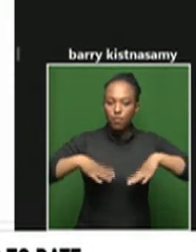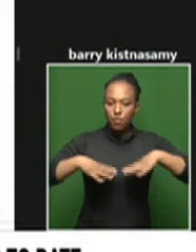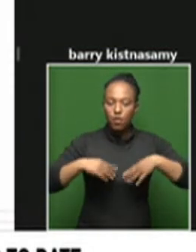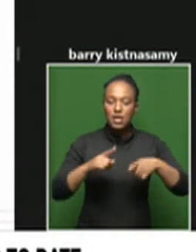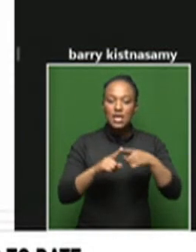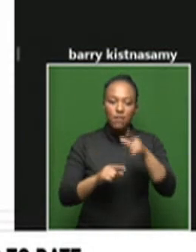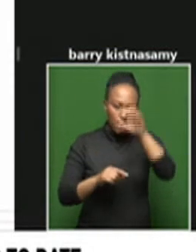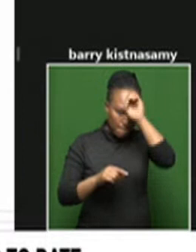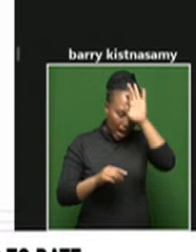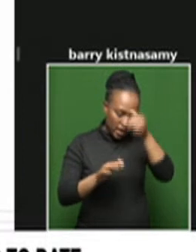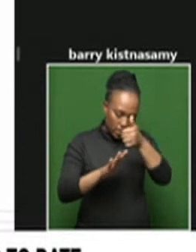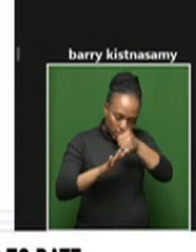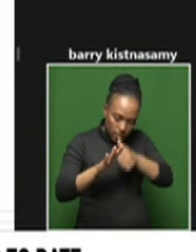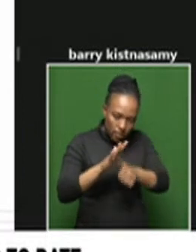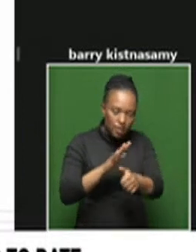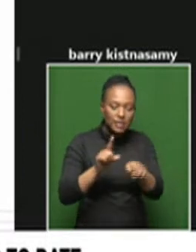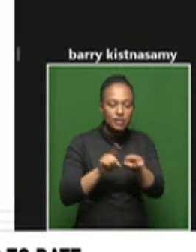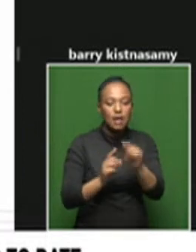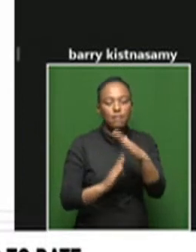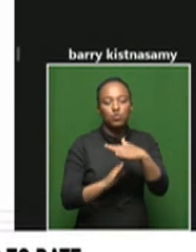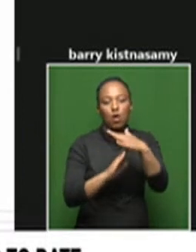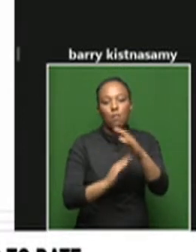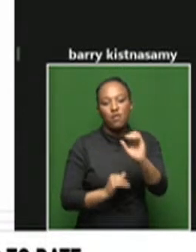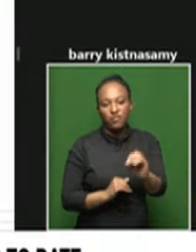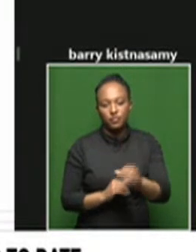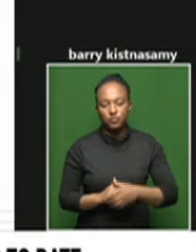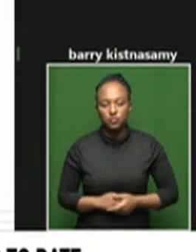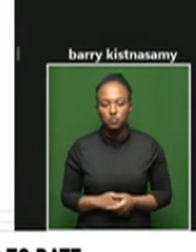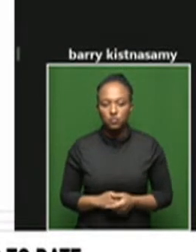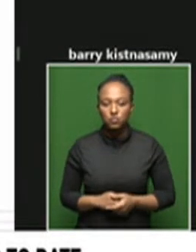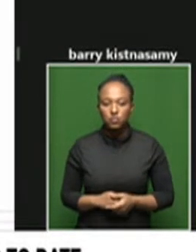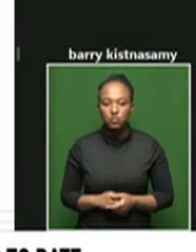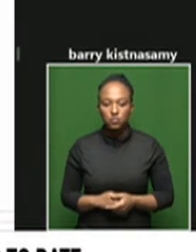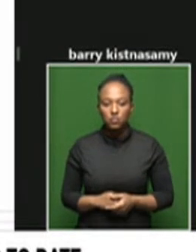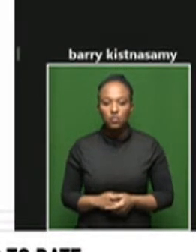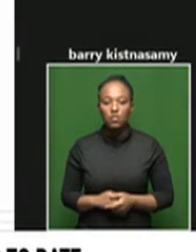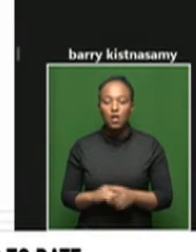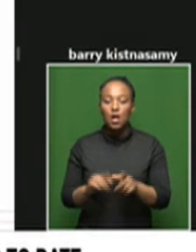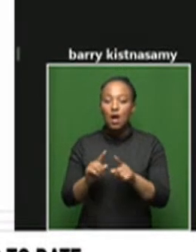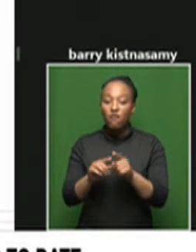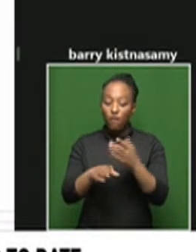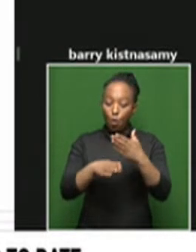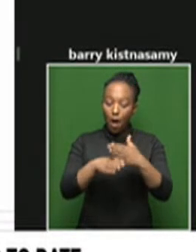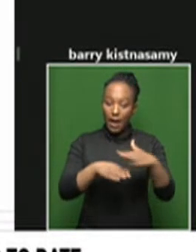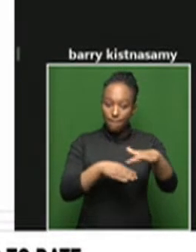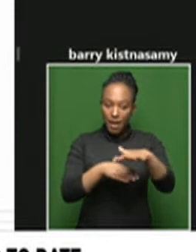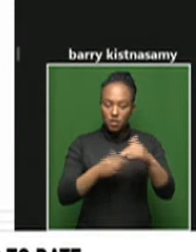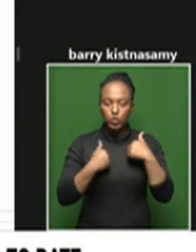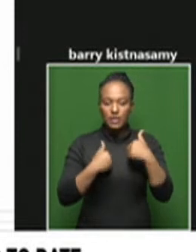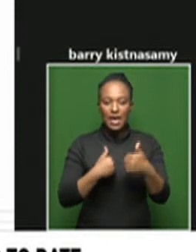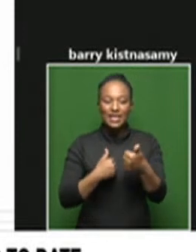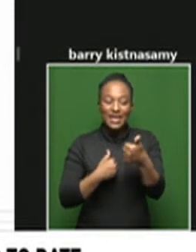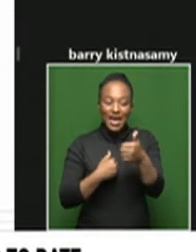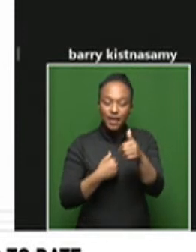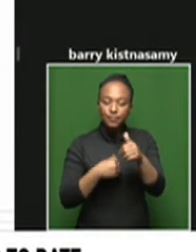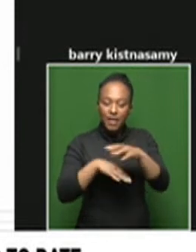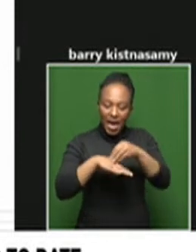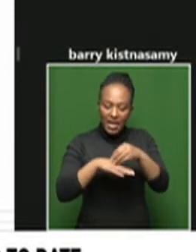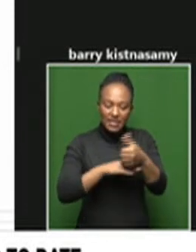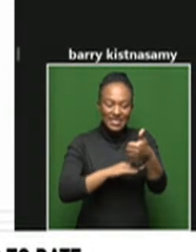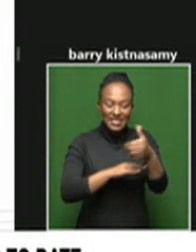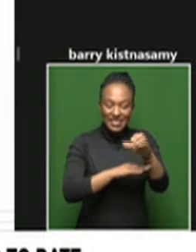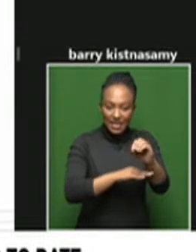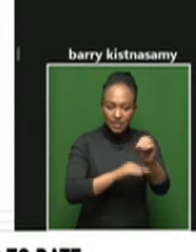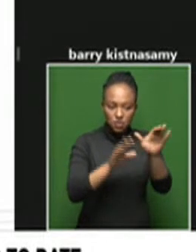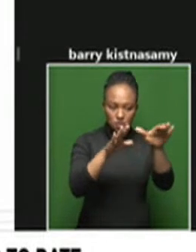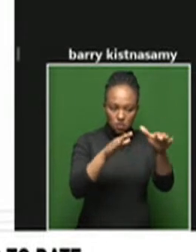etc. So just to remind colleagues, we're starting with the age-based sequencing in the workplace, starting with 60 years and above and move to 40 years